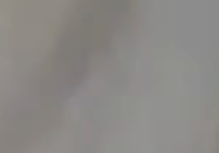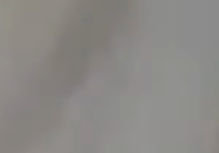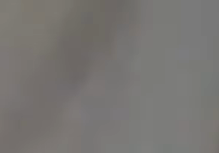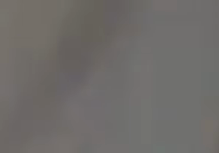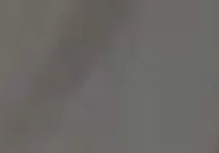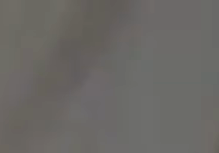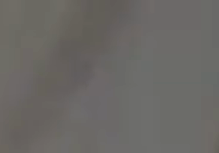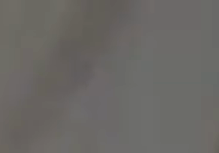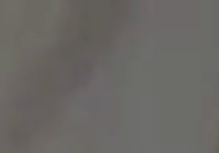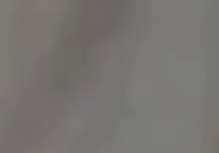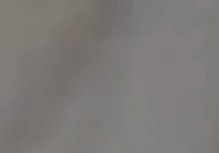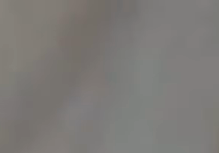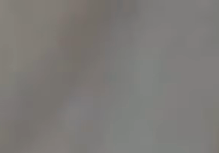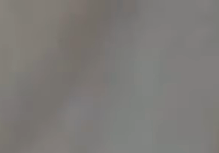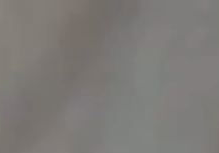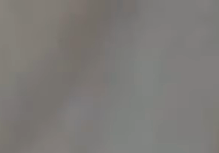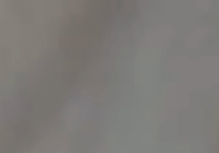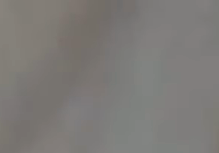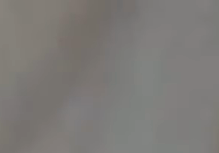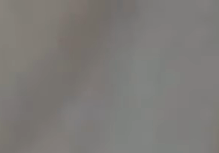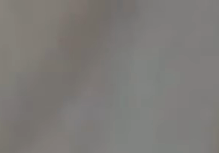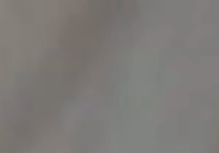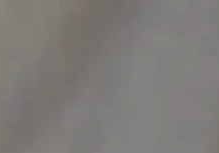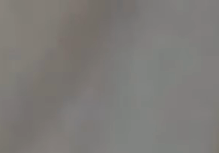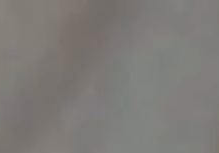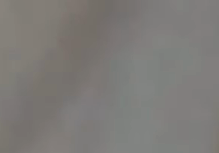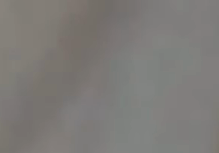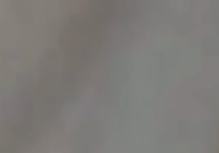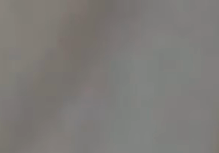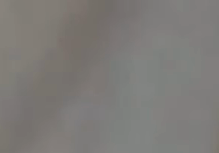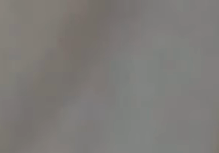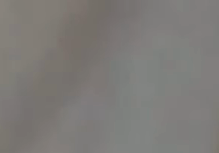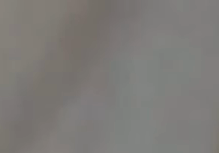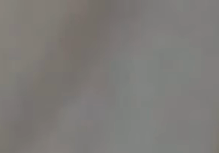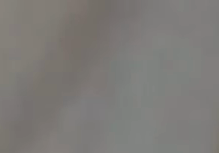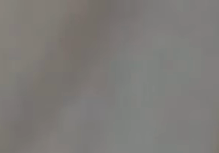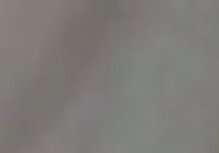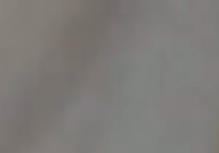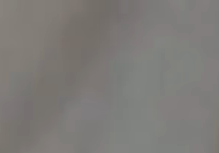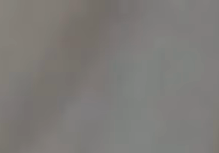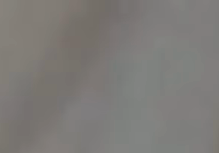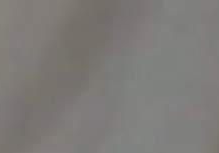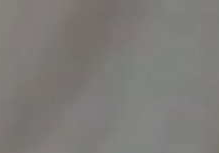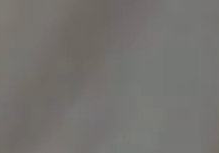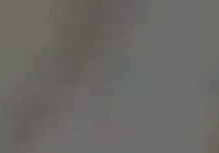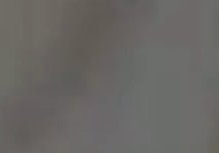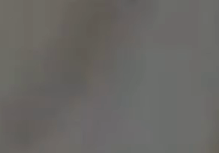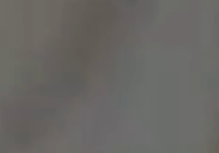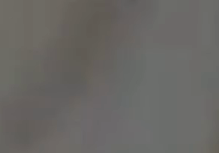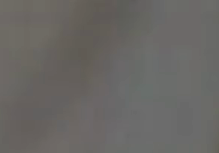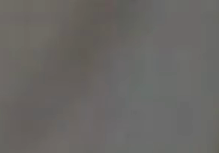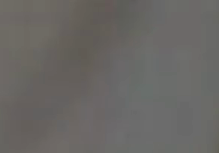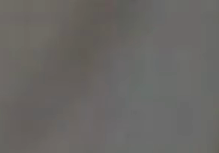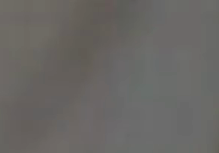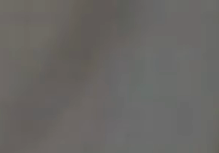okay. Dad does come into the story later. That's why I was like, y'all using prediction skills? Because that's pretty good. But yeah, but what tends